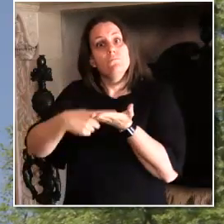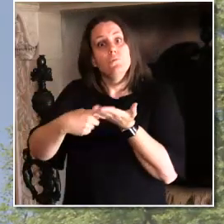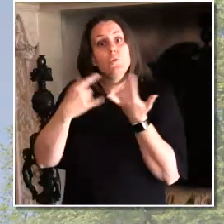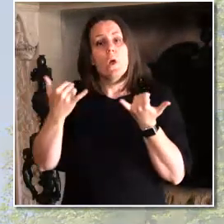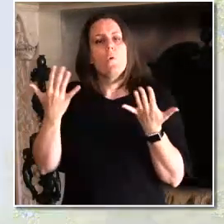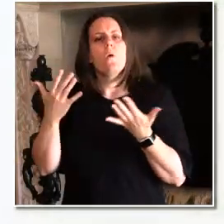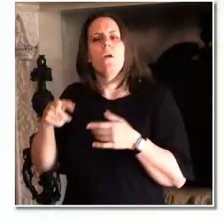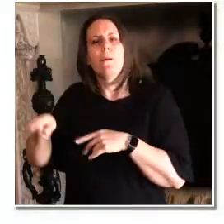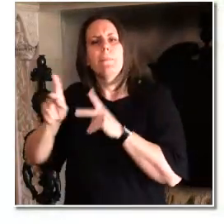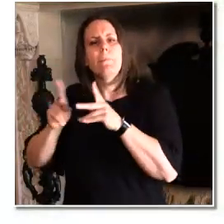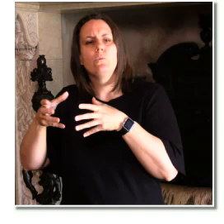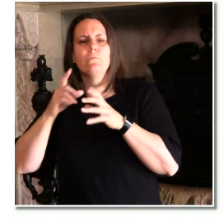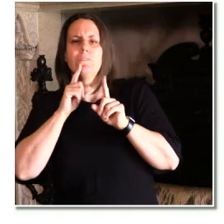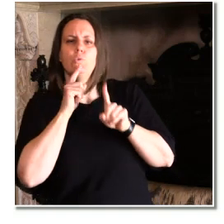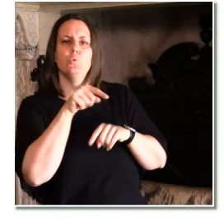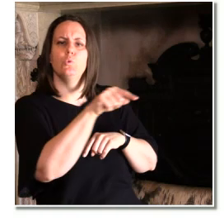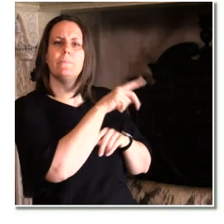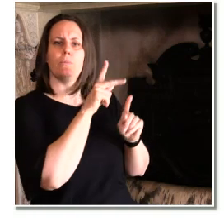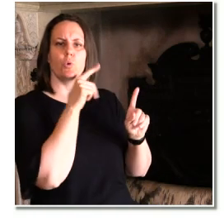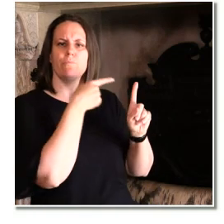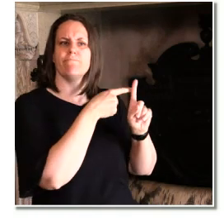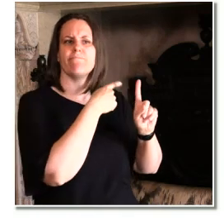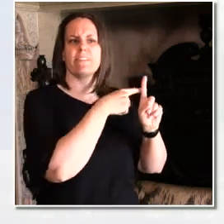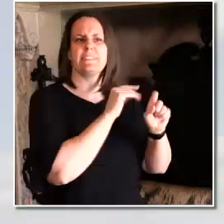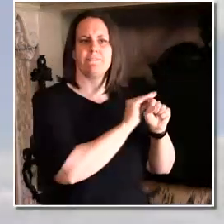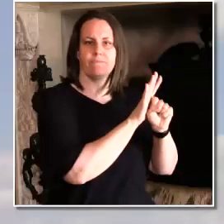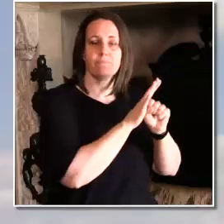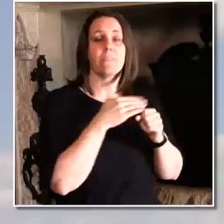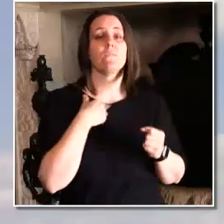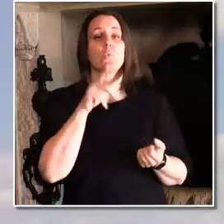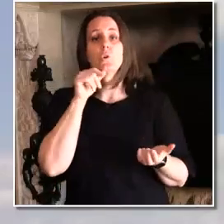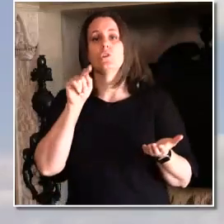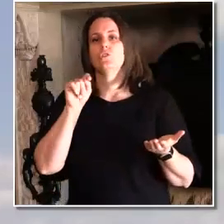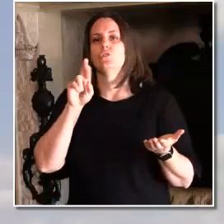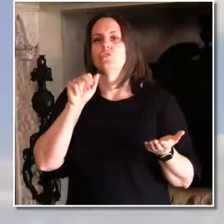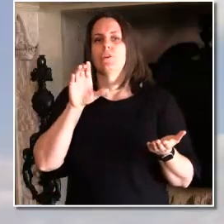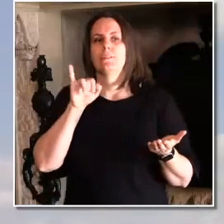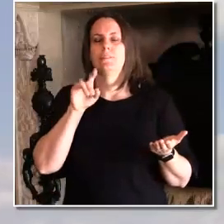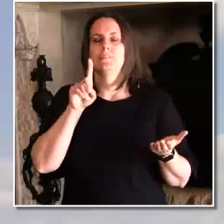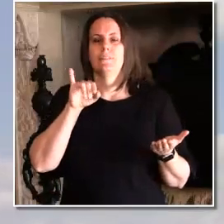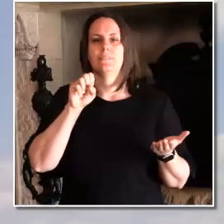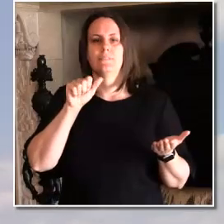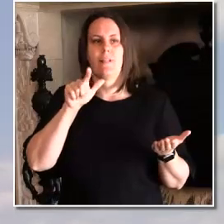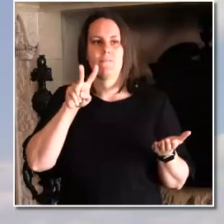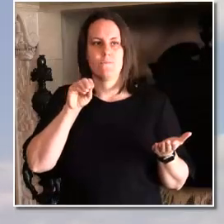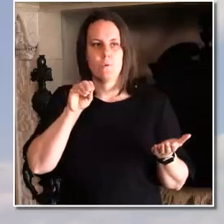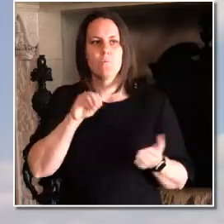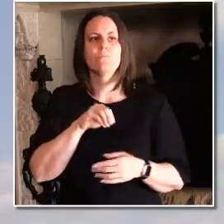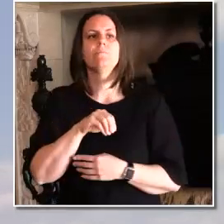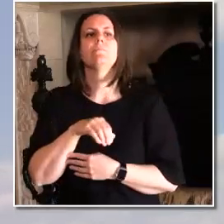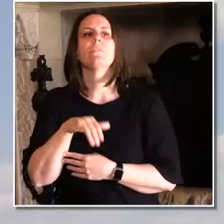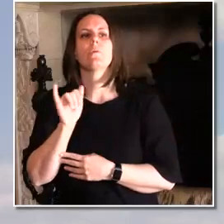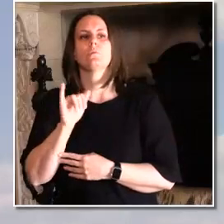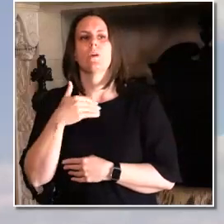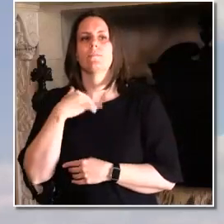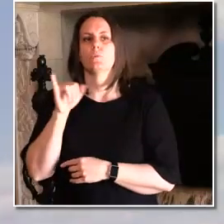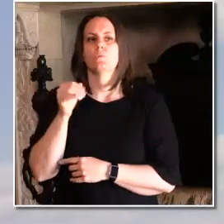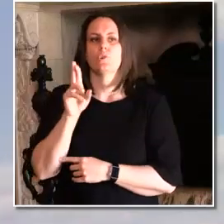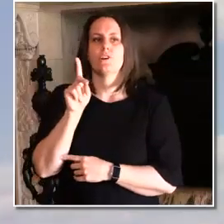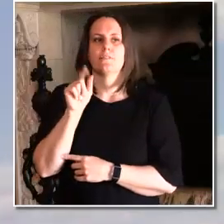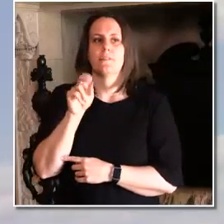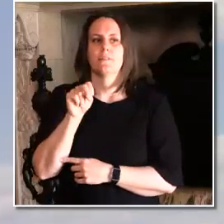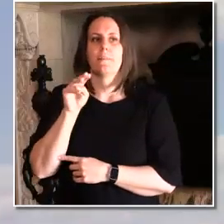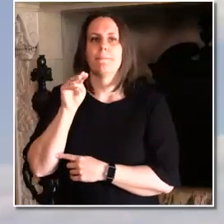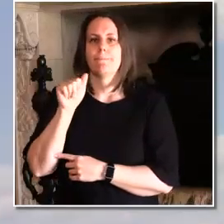Communicable Diseases Epidemiology Section Chief Tracy DeSalvo and Enteric and Waterborne Diseases Unit Supervisor Jordan